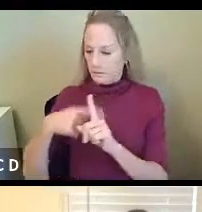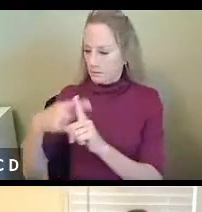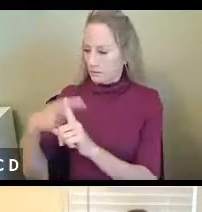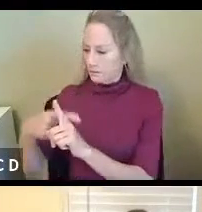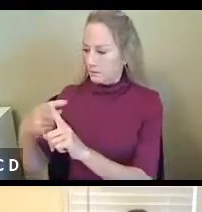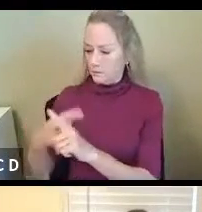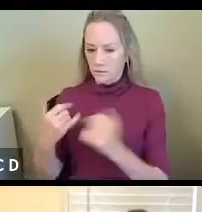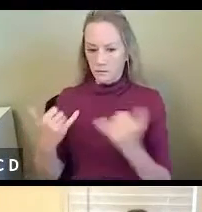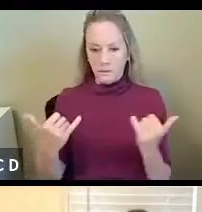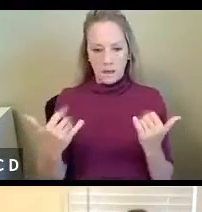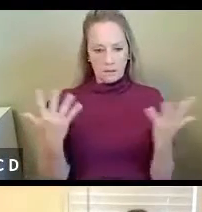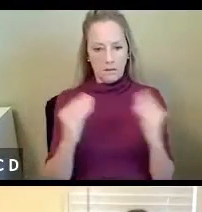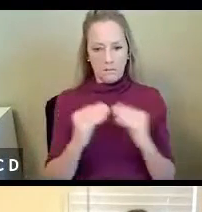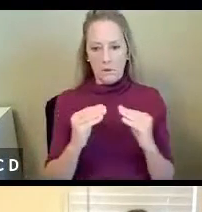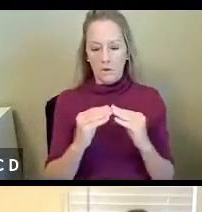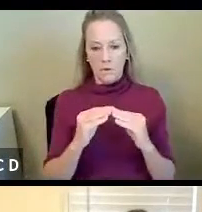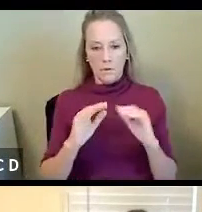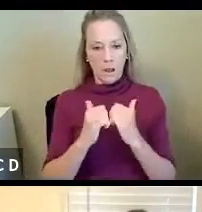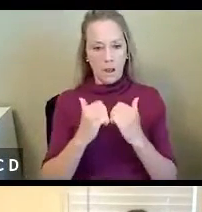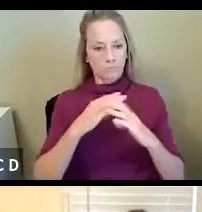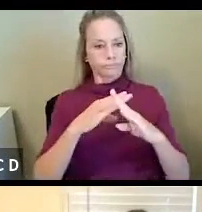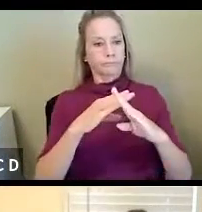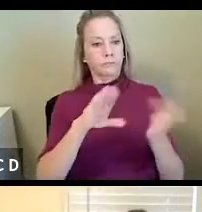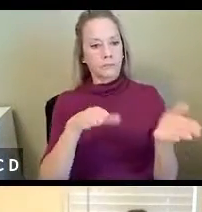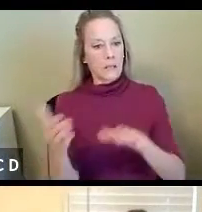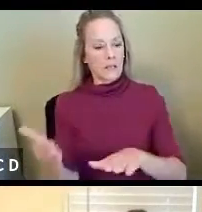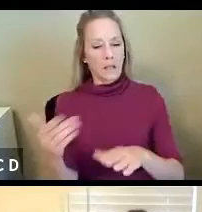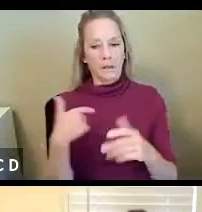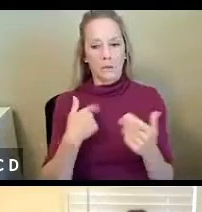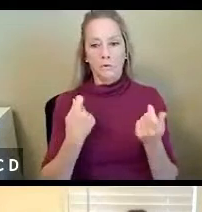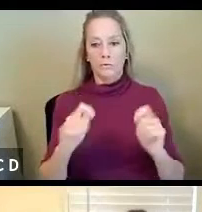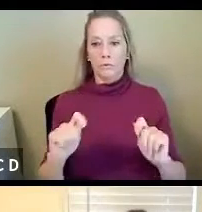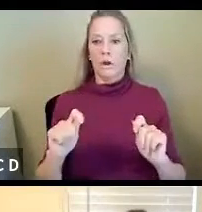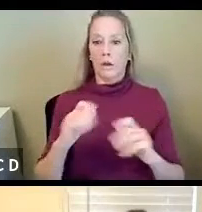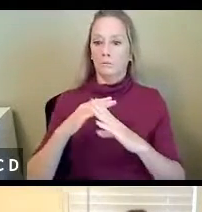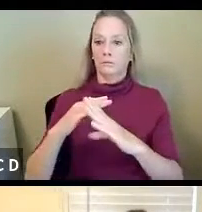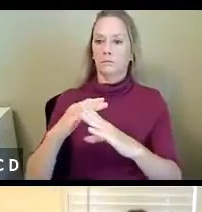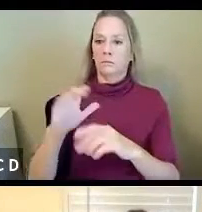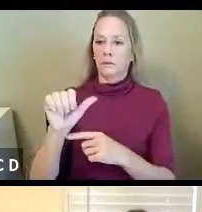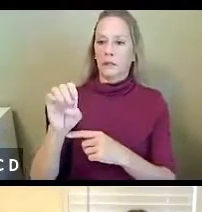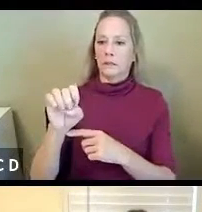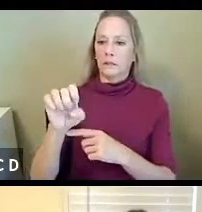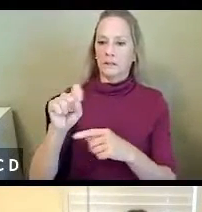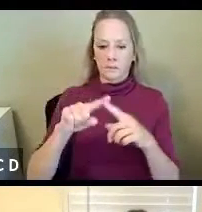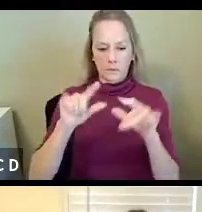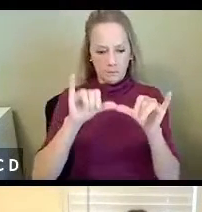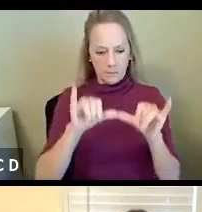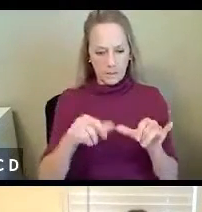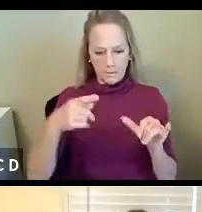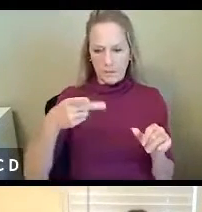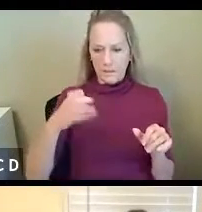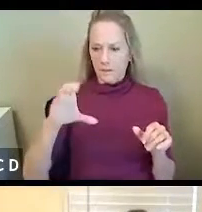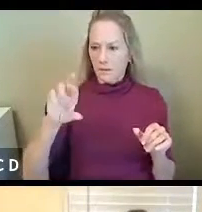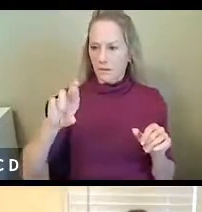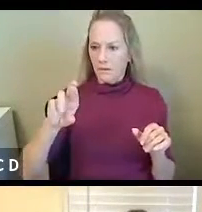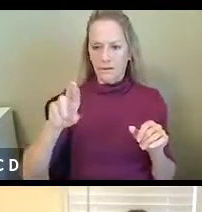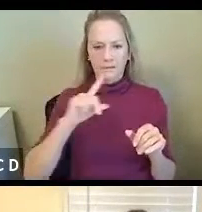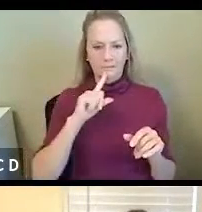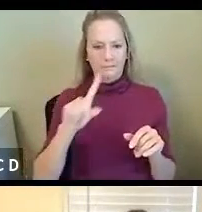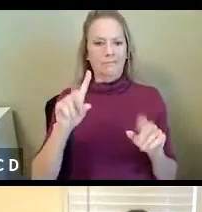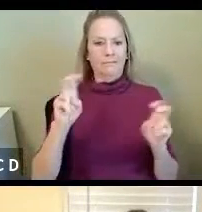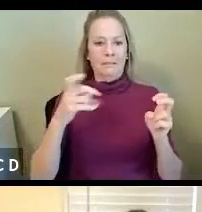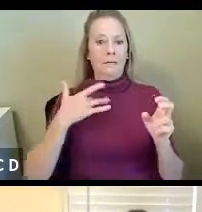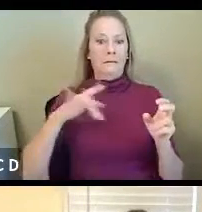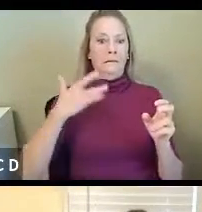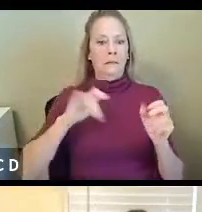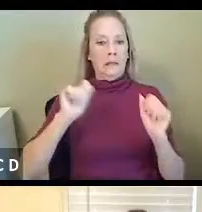talk about preventing deaths. We're trying to prevent cases, but the measurement tool, the PCR, has proven so sensitive that it can